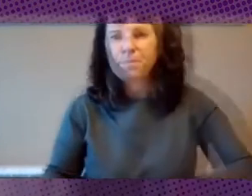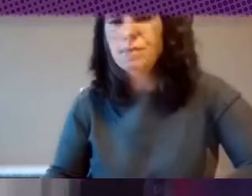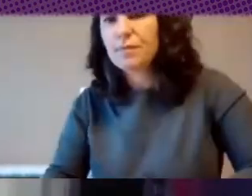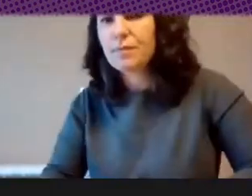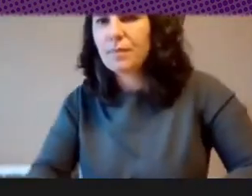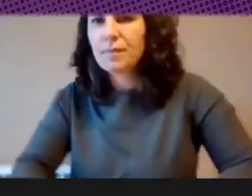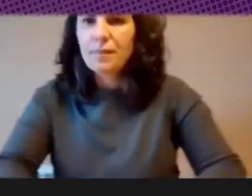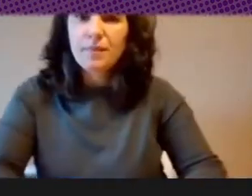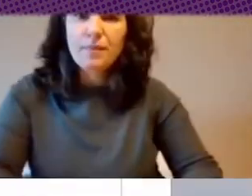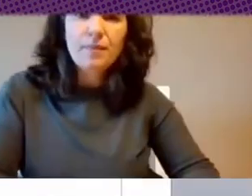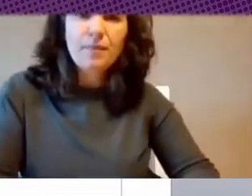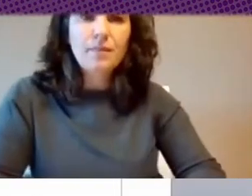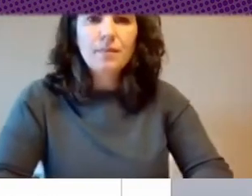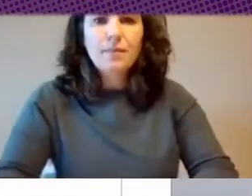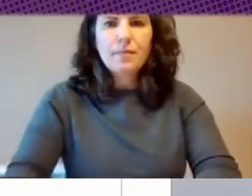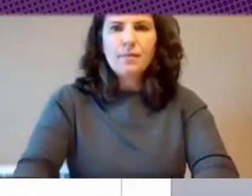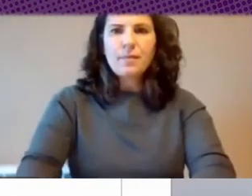slides.